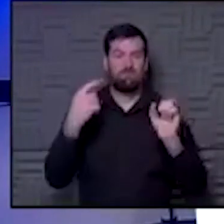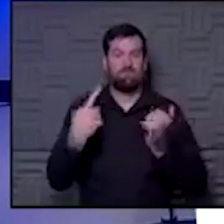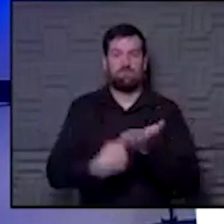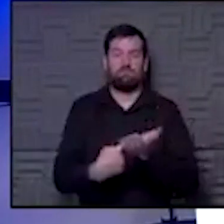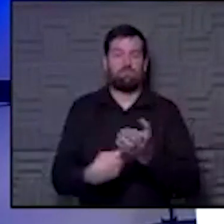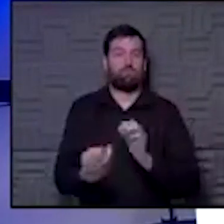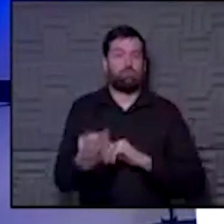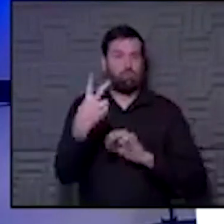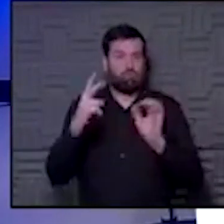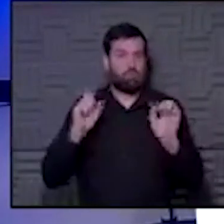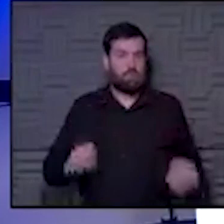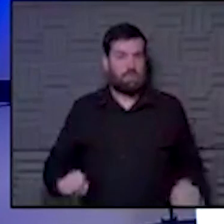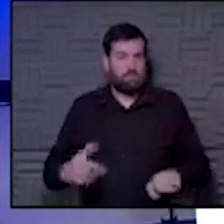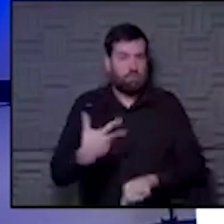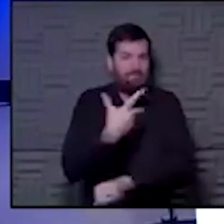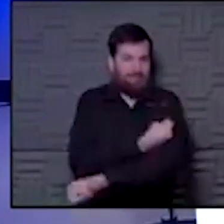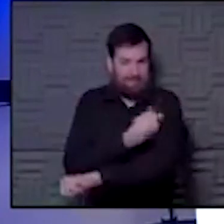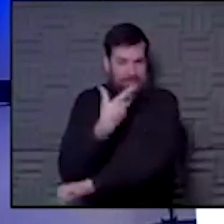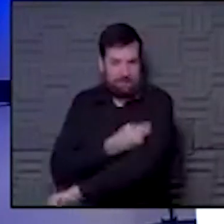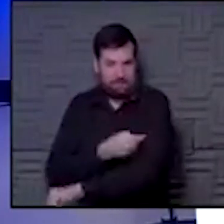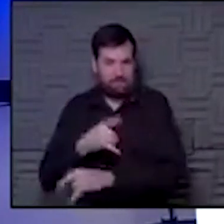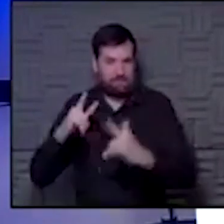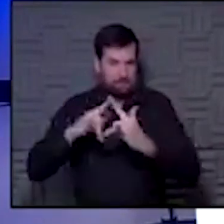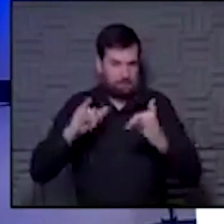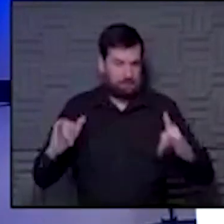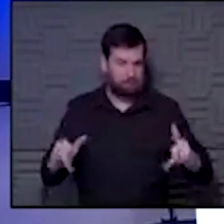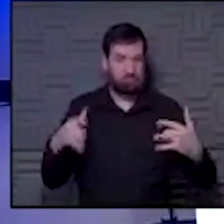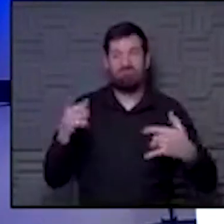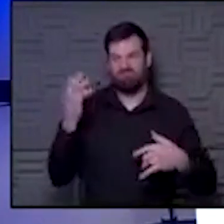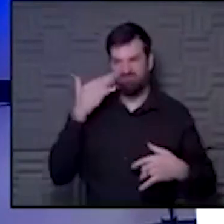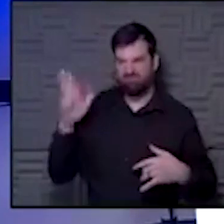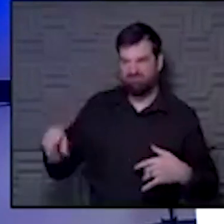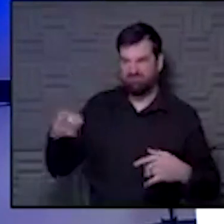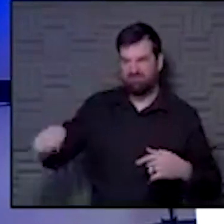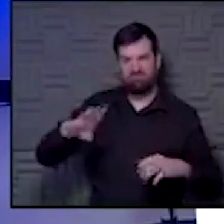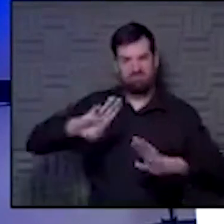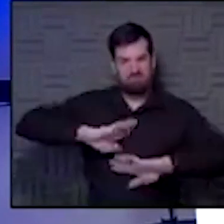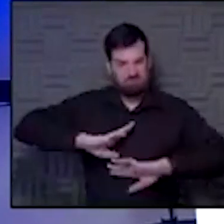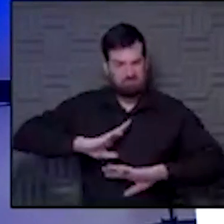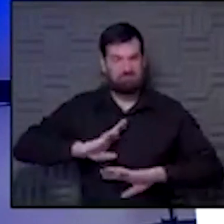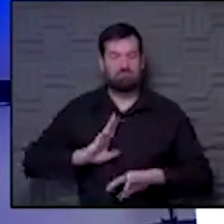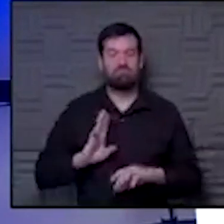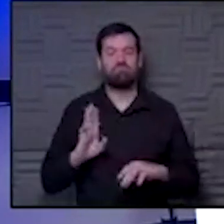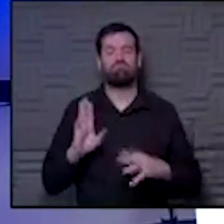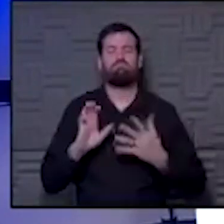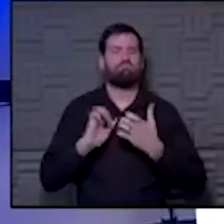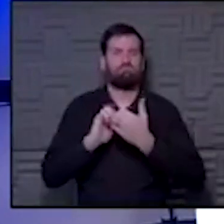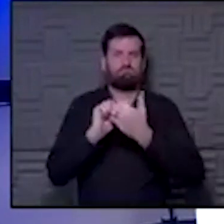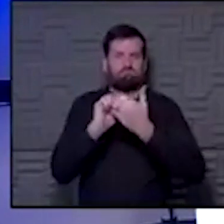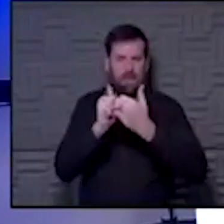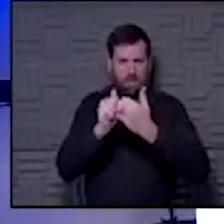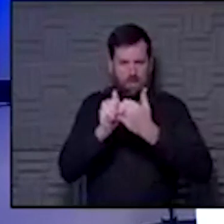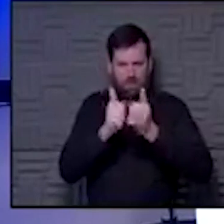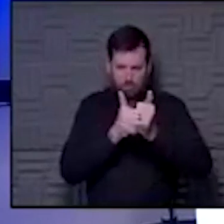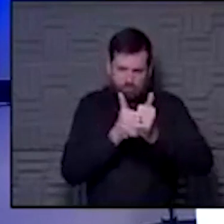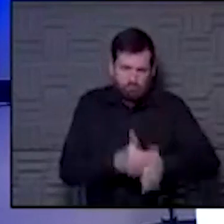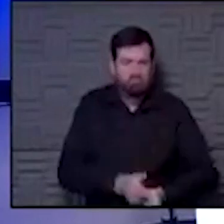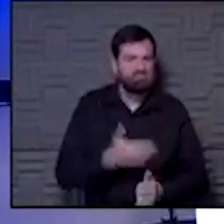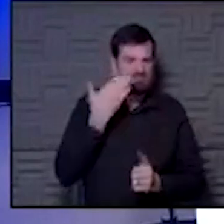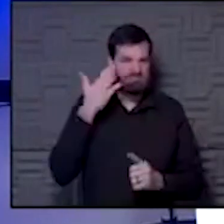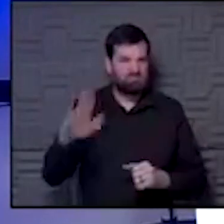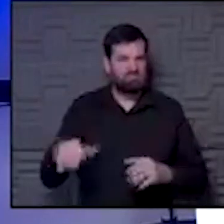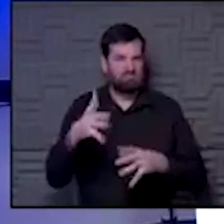coronavirus vaccines at once, so I know you guys are pleased. Logistically, how is that going to work, keeping track of that? I know everybody gets a